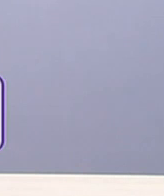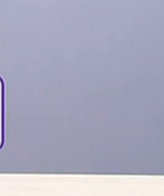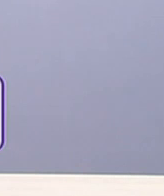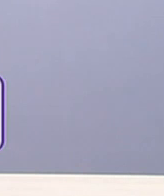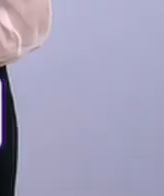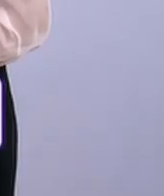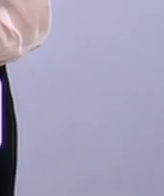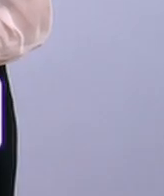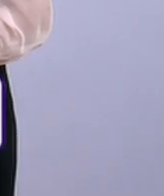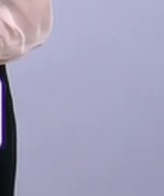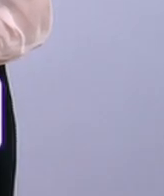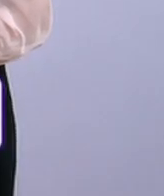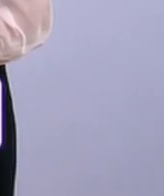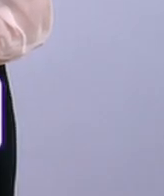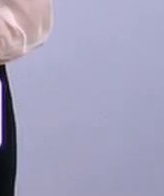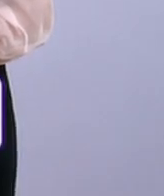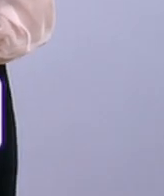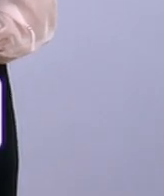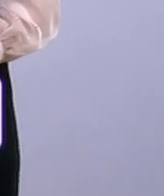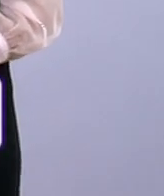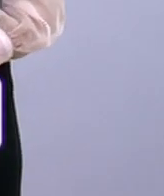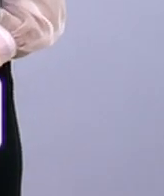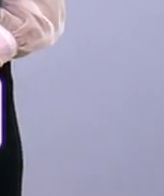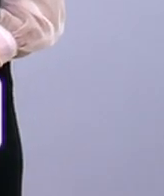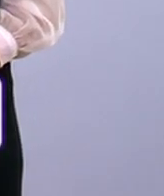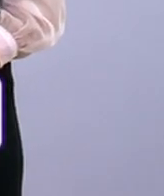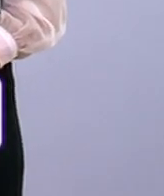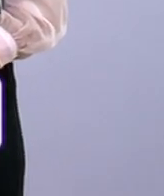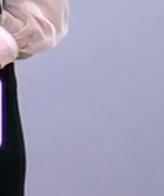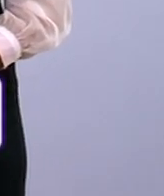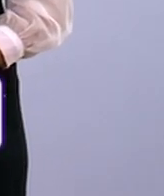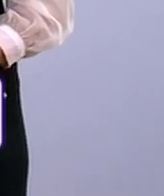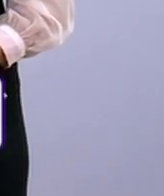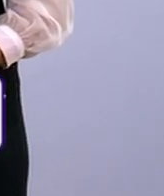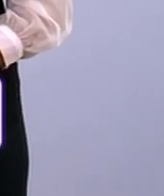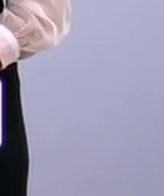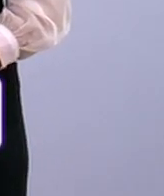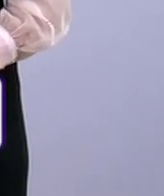What does Gulnar like doing in her free time?